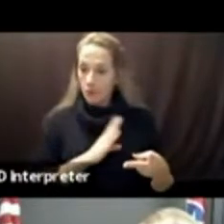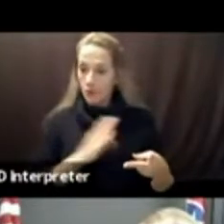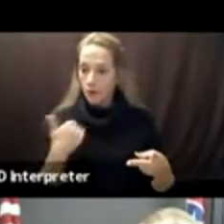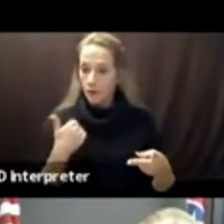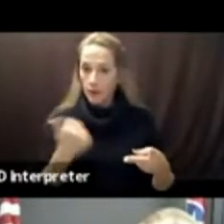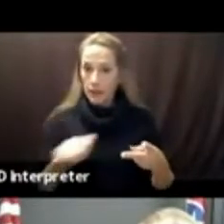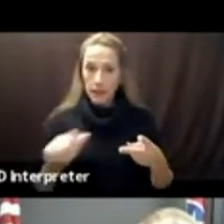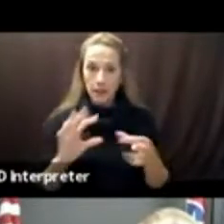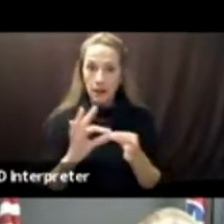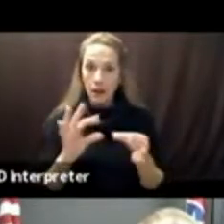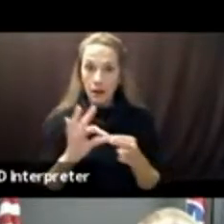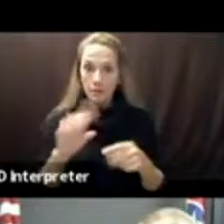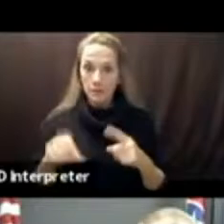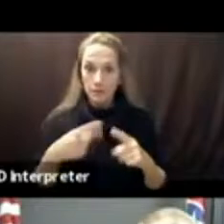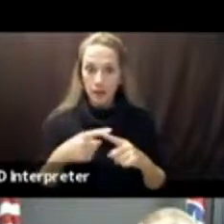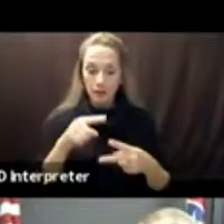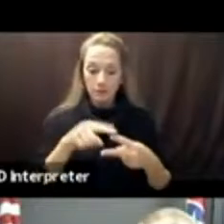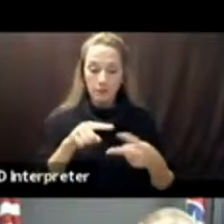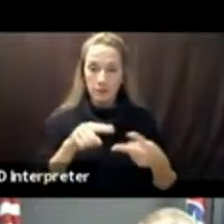those reports?